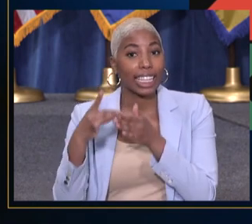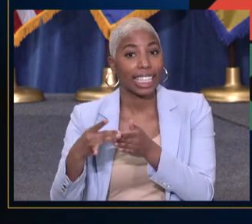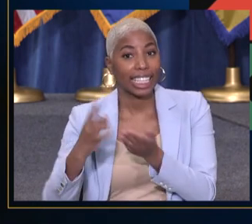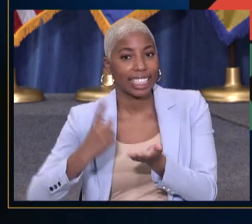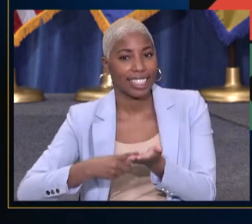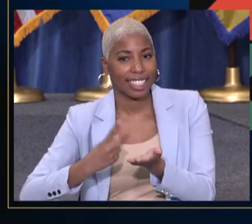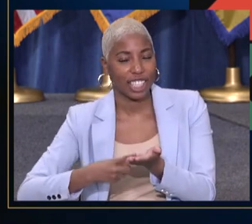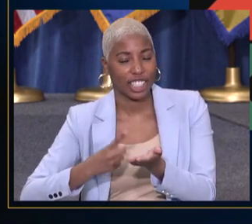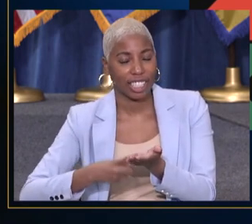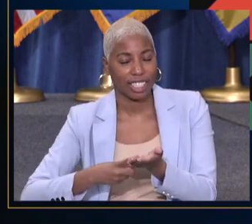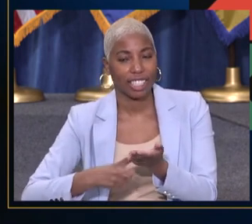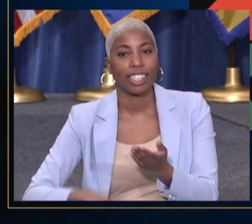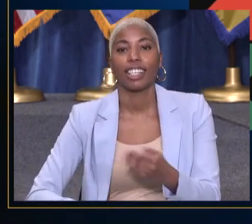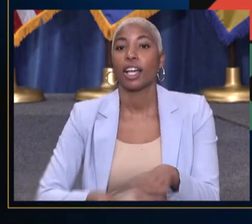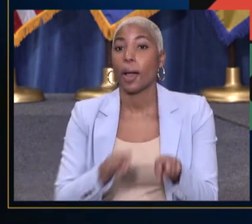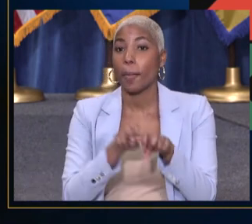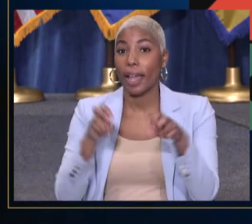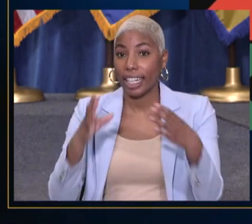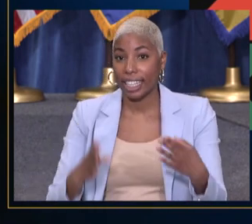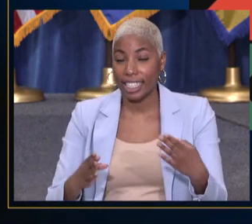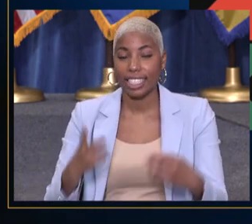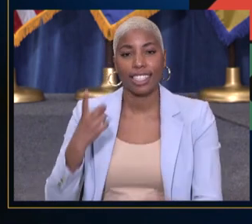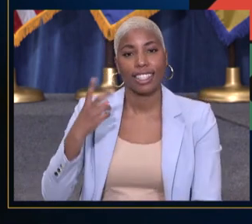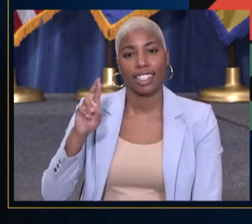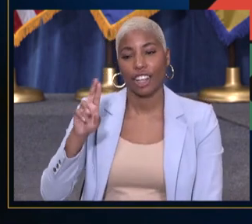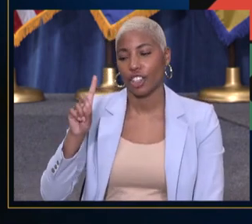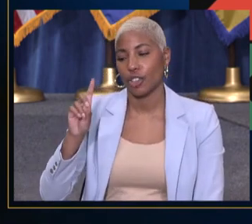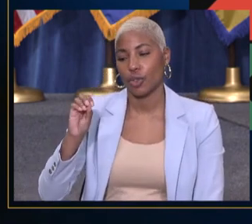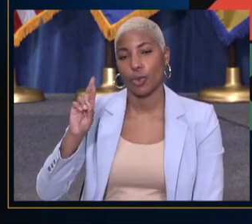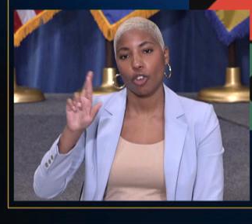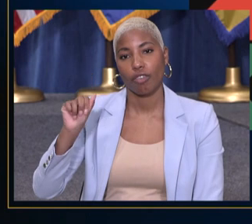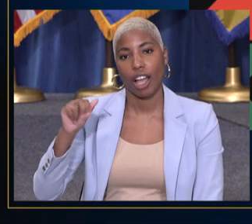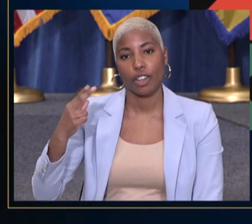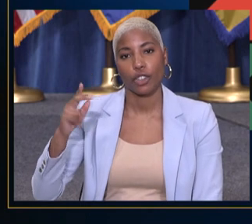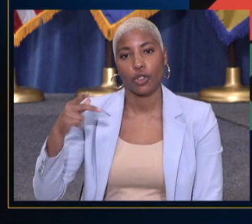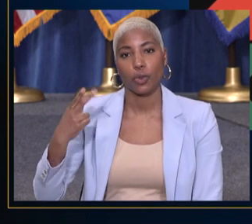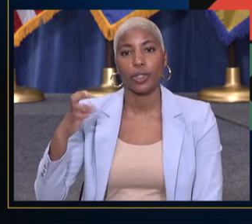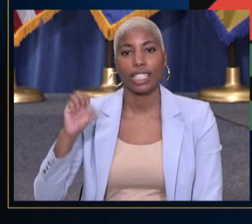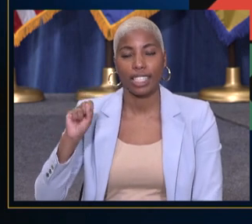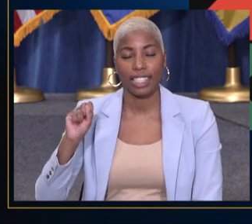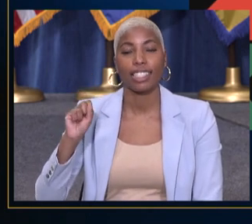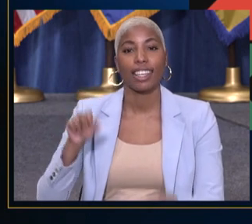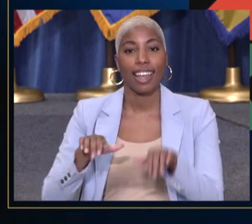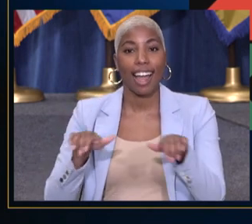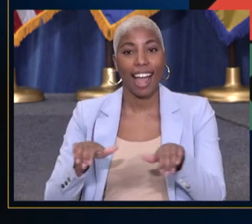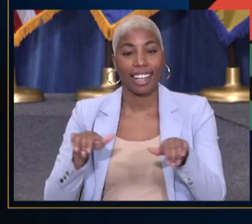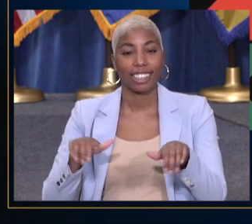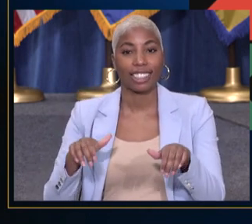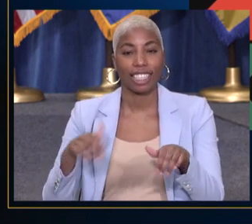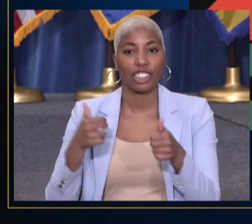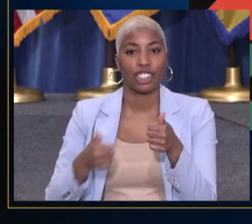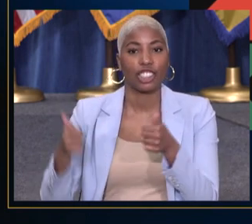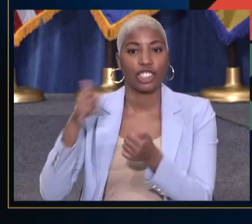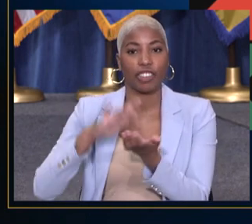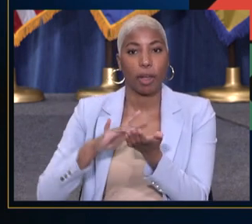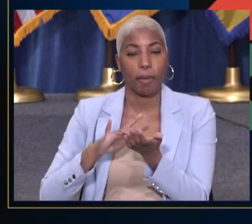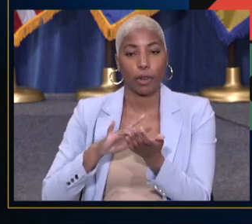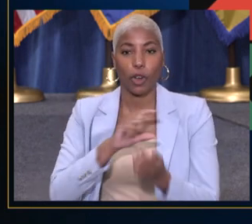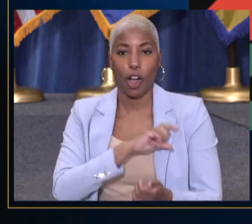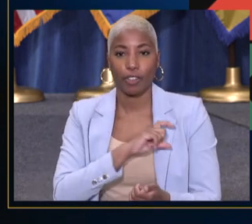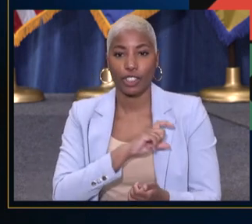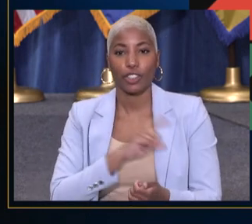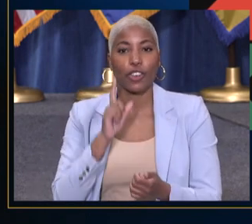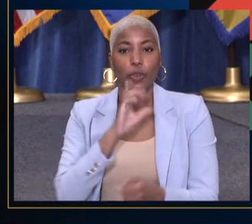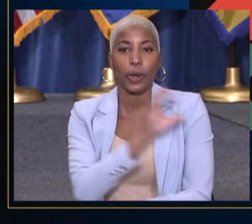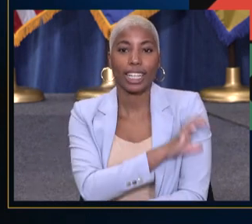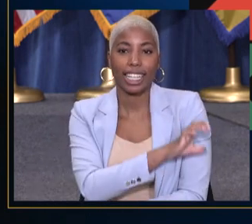is joined by our incredible panelists, Dr. Dora Hughes, acting chief medical officer and acting director of the Center for Clinical